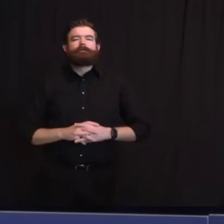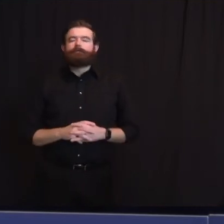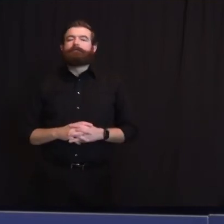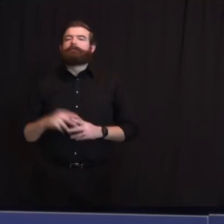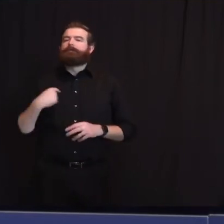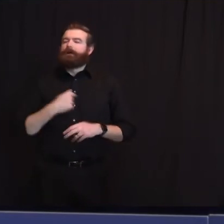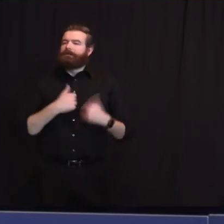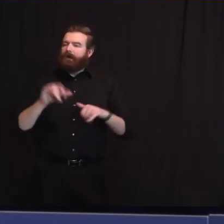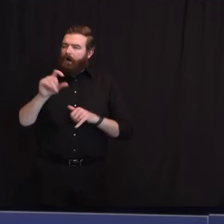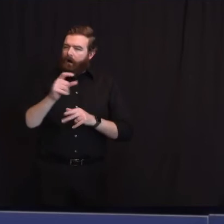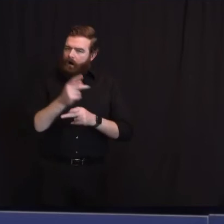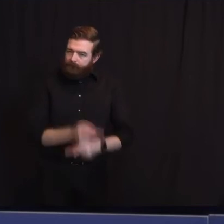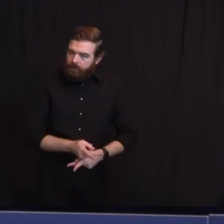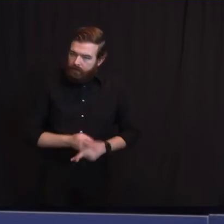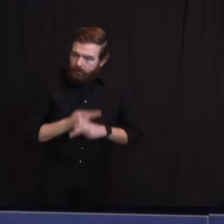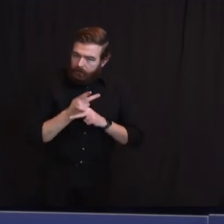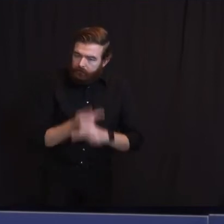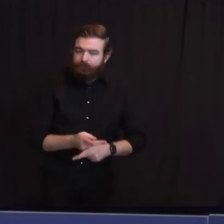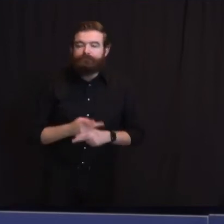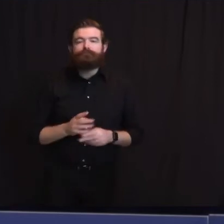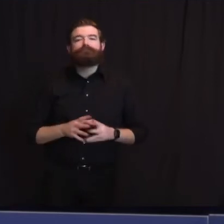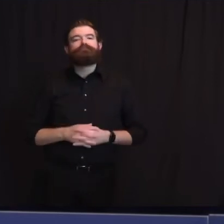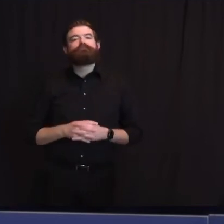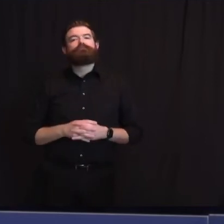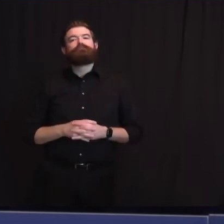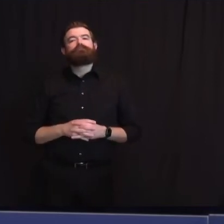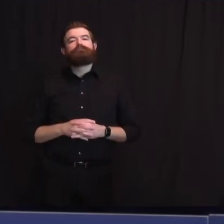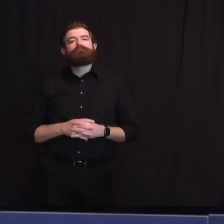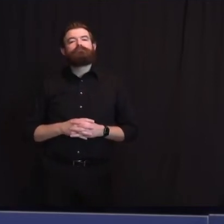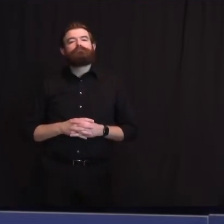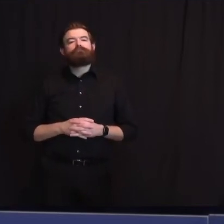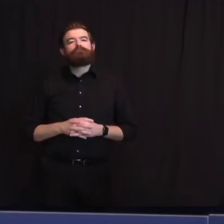Today, we are reporting that 2 confirmed